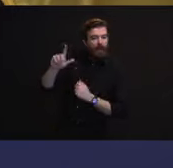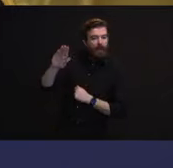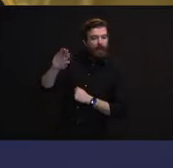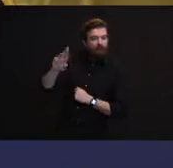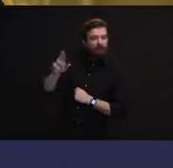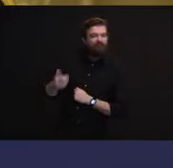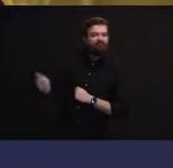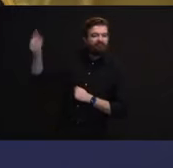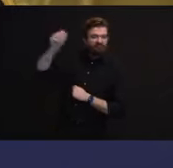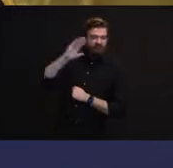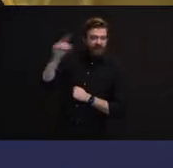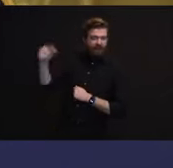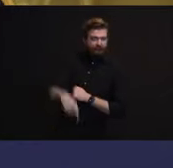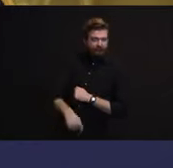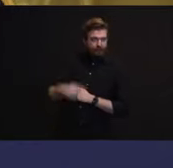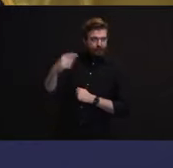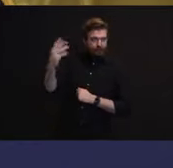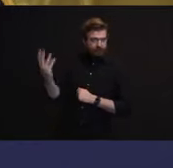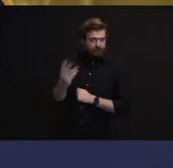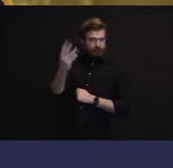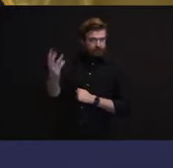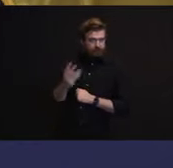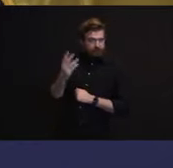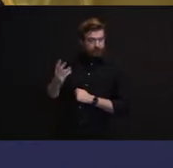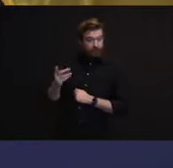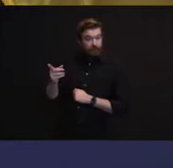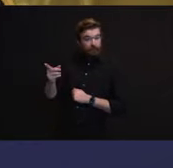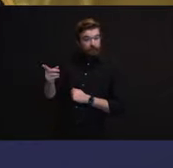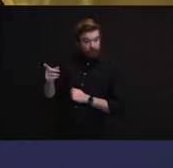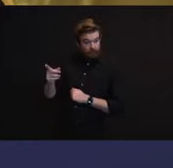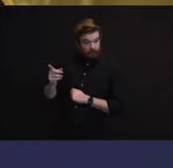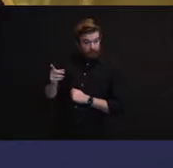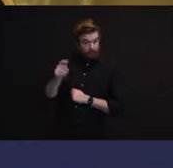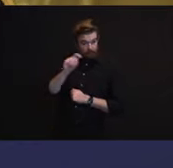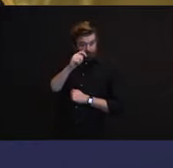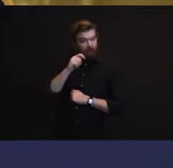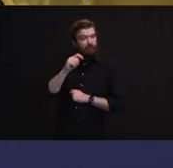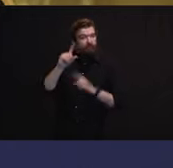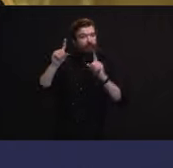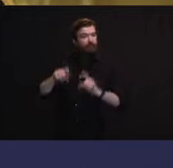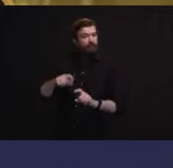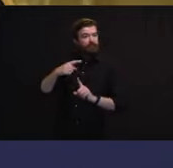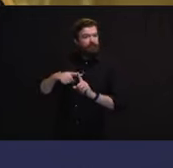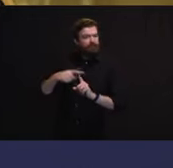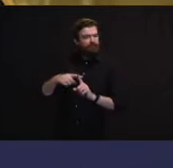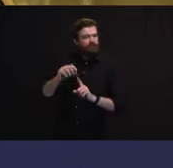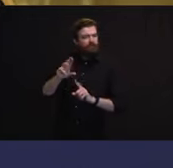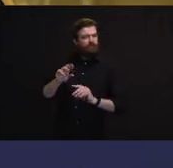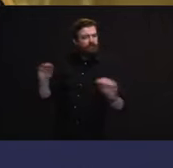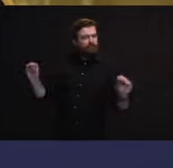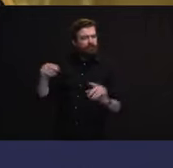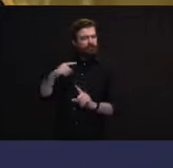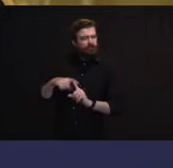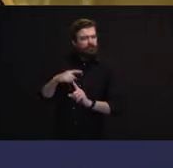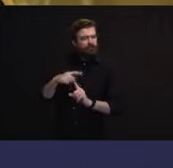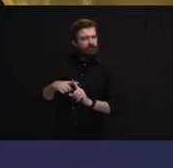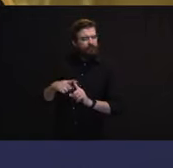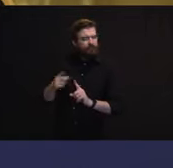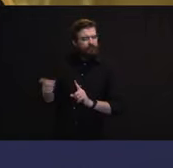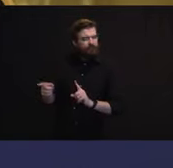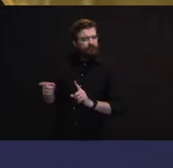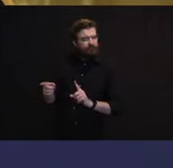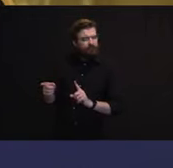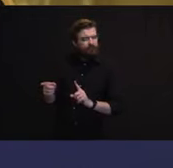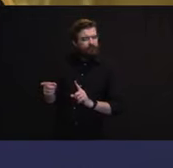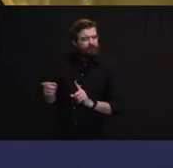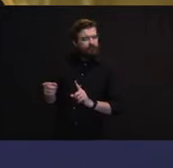staff has tested positive? So on the first one, Matt, so I want to make sure I say this, and I take, you were listening last night,